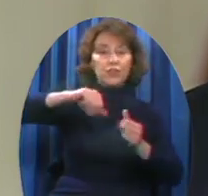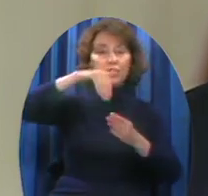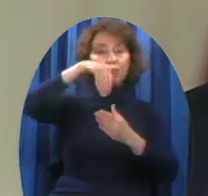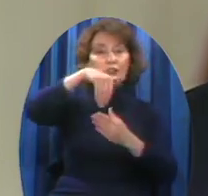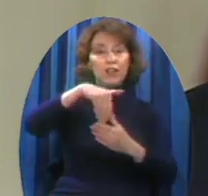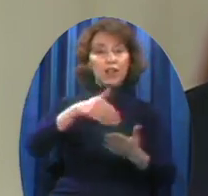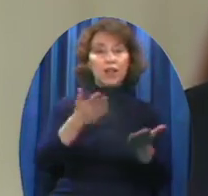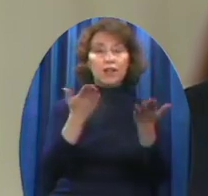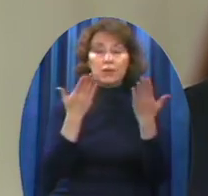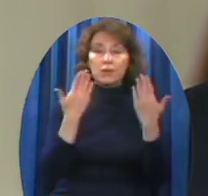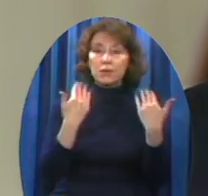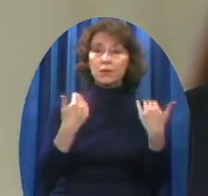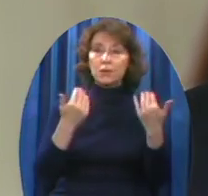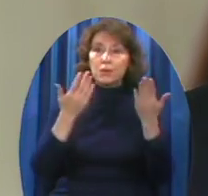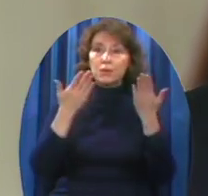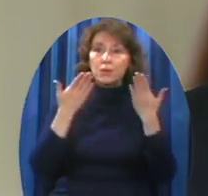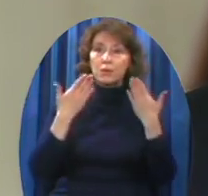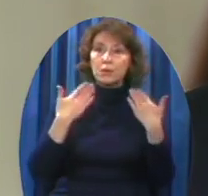cool of the